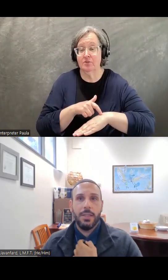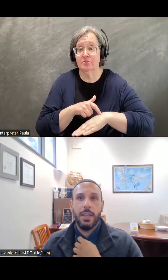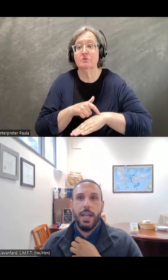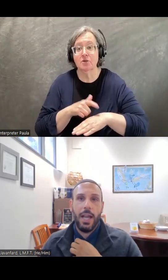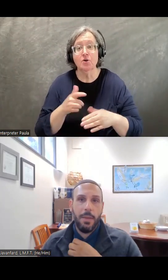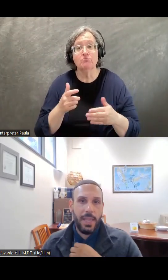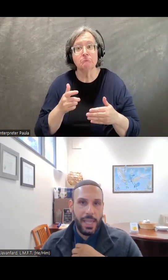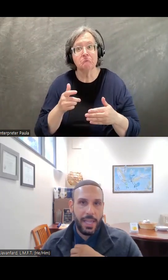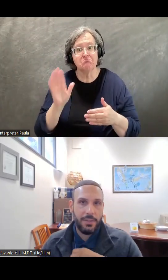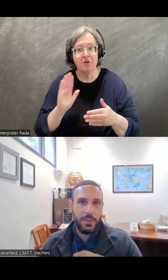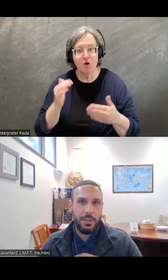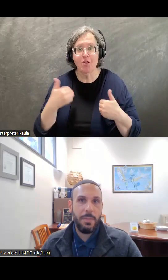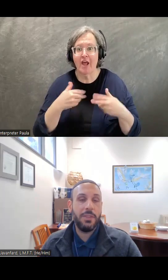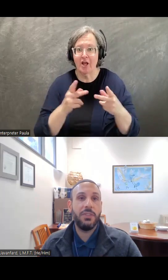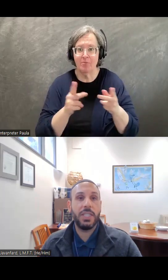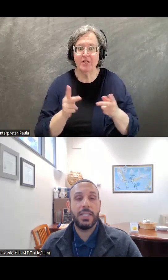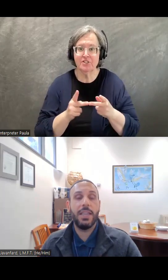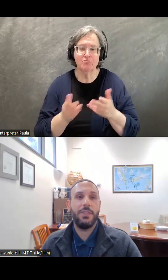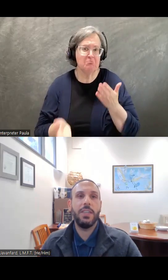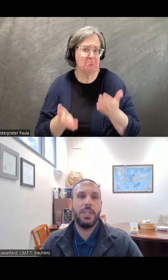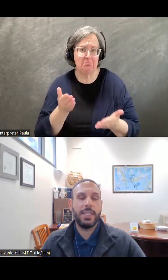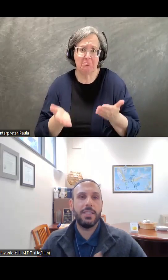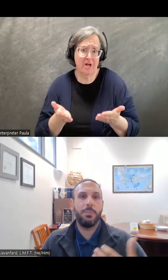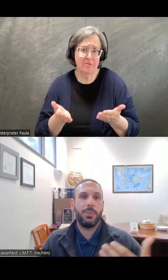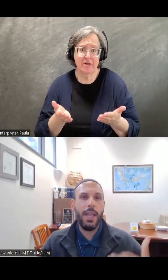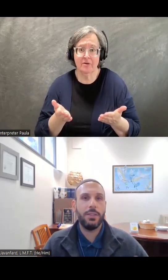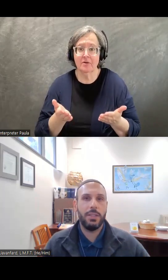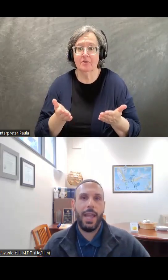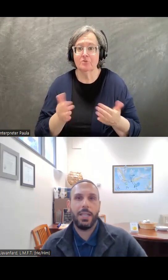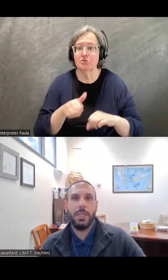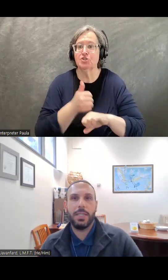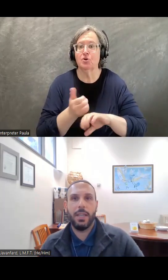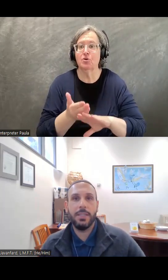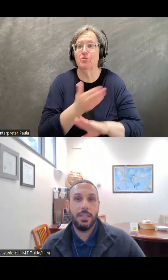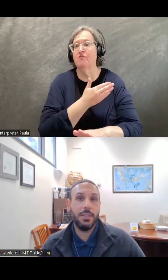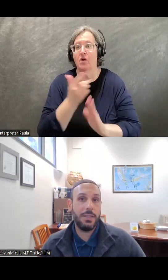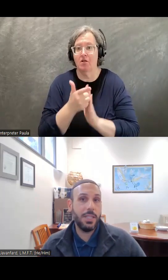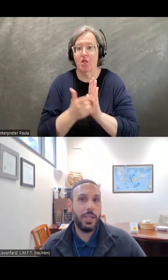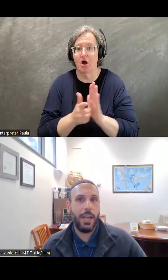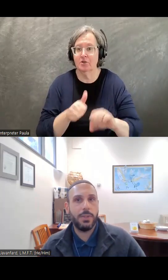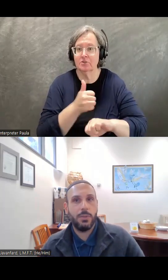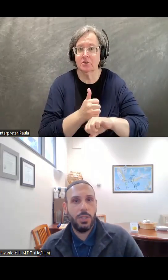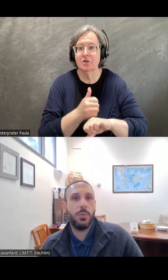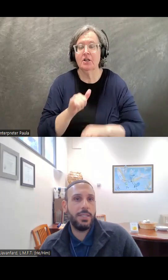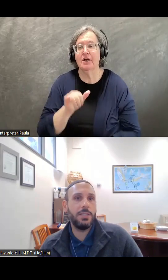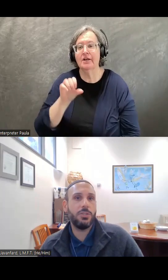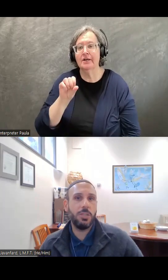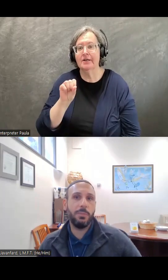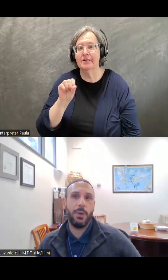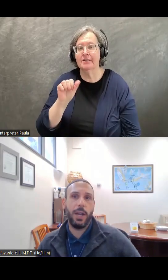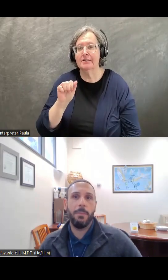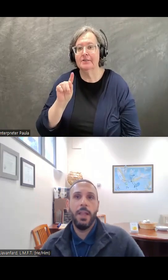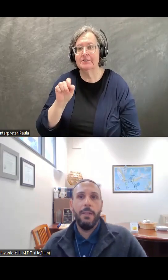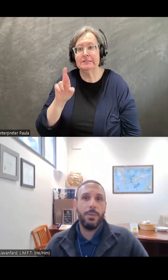places, and they have even existed prior to that act being signed, such as Soteria House, which is a residential